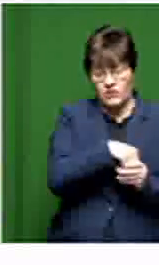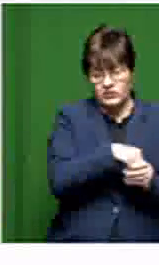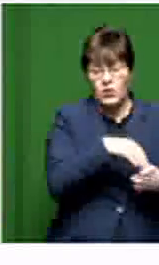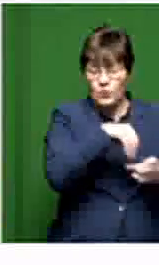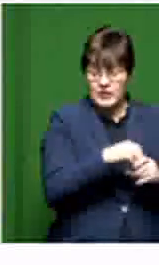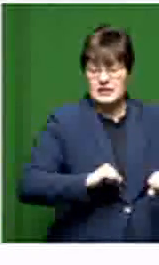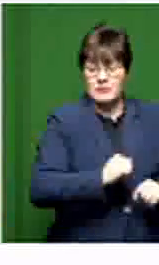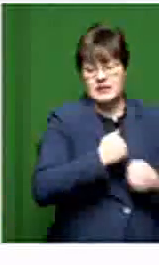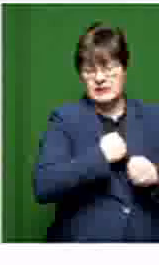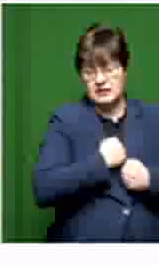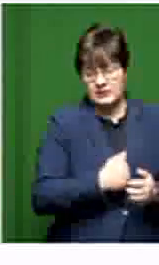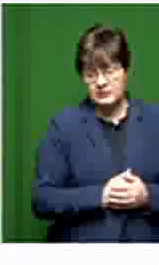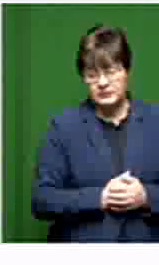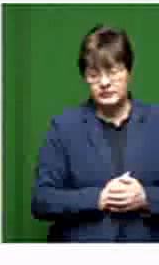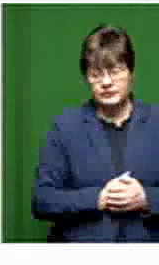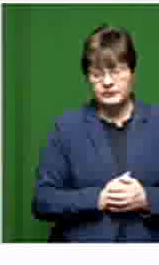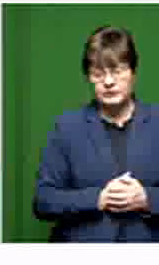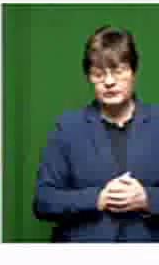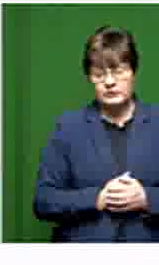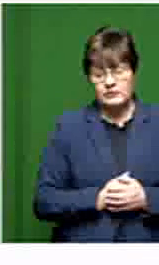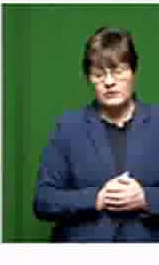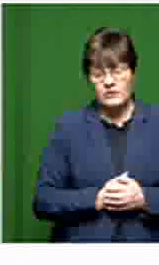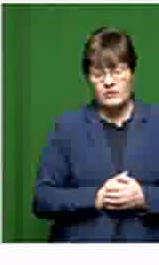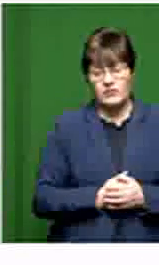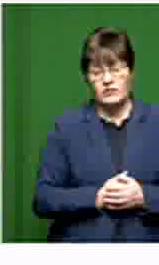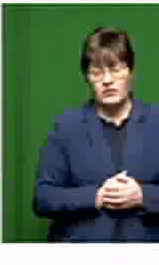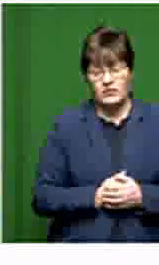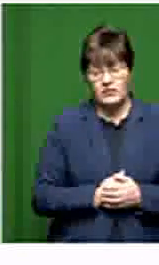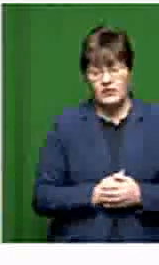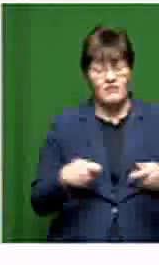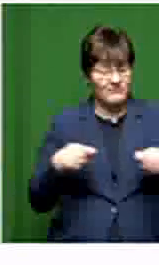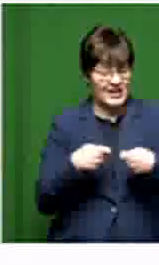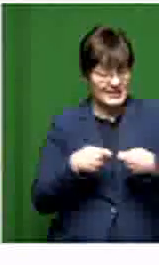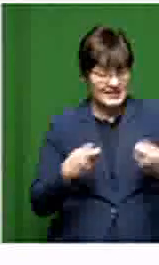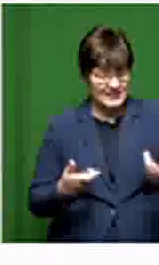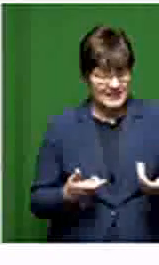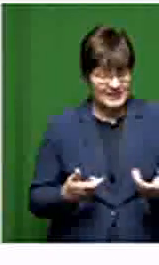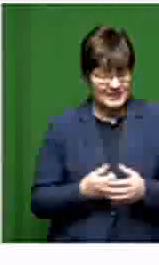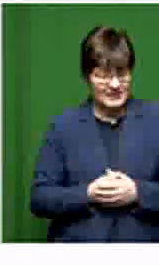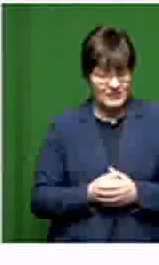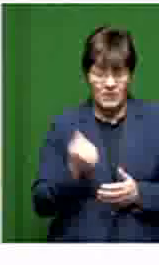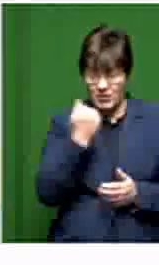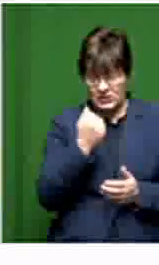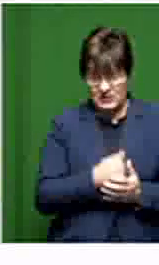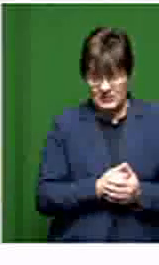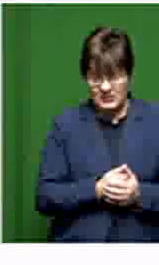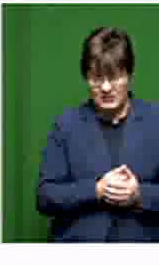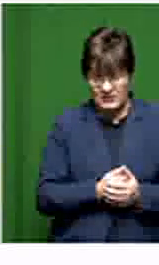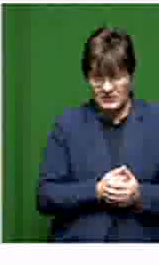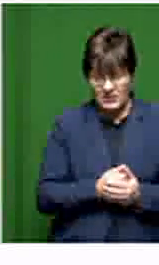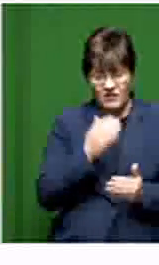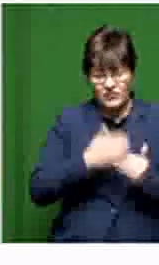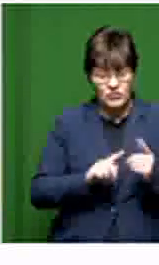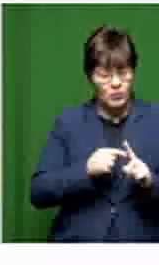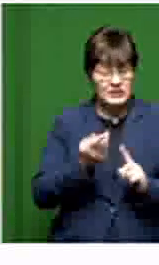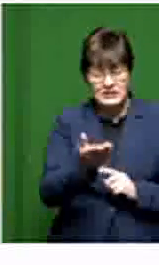our spaces. And then, of course, Rooksana, funding. I apologize. Please conclude your point.